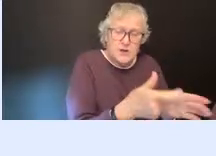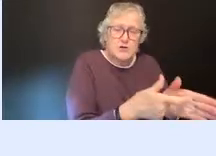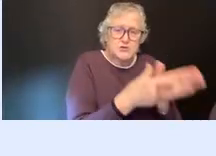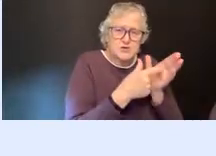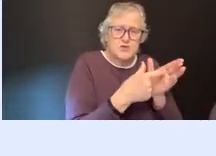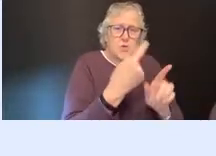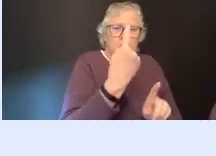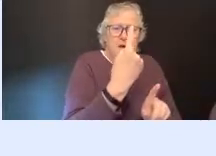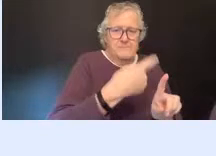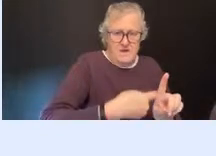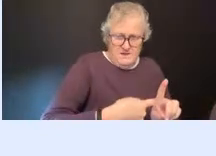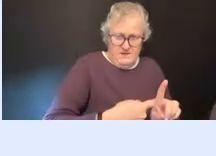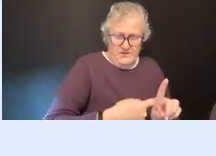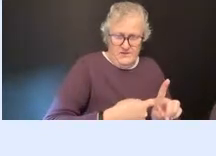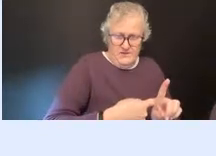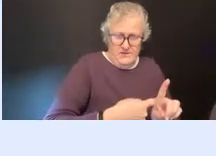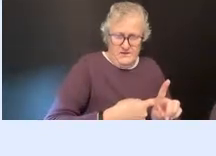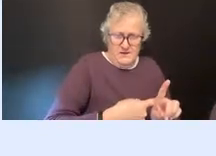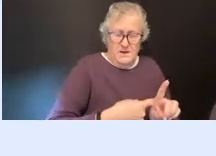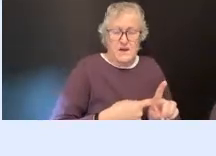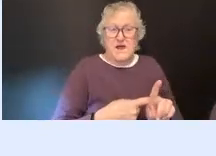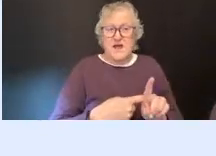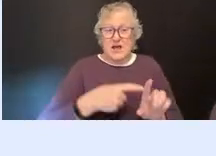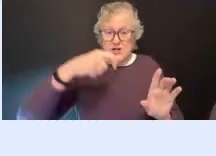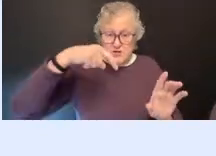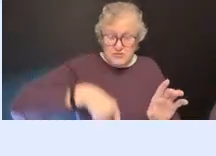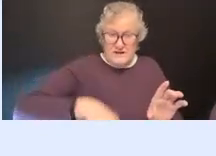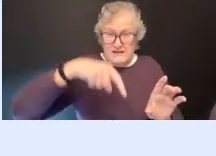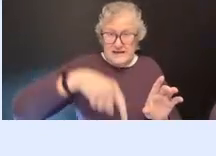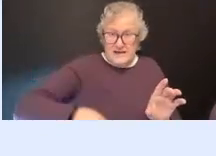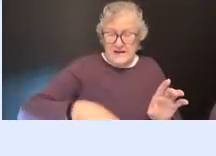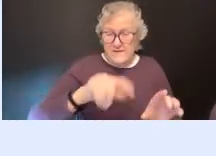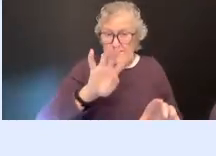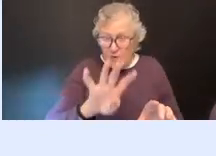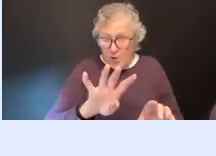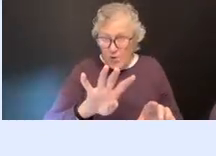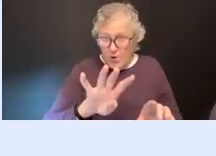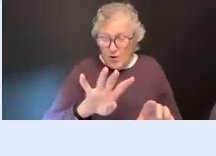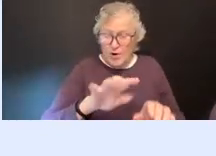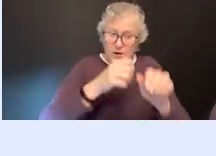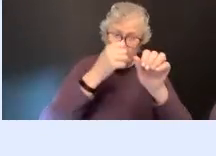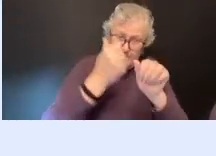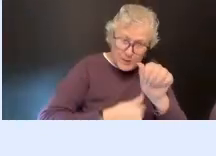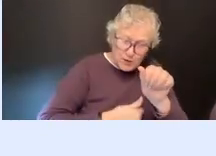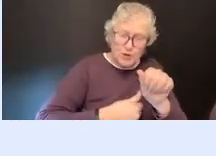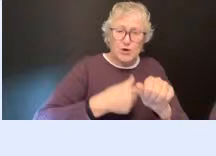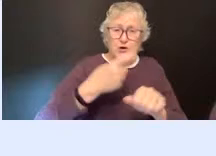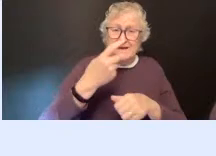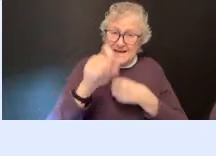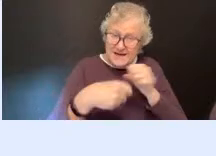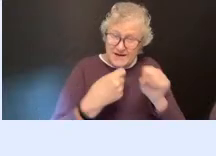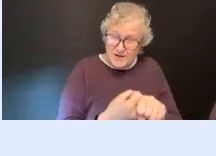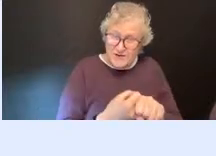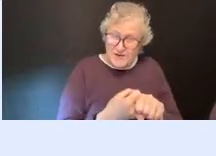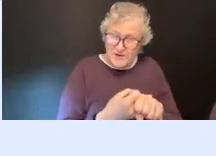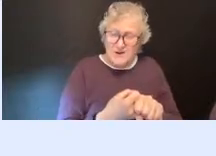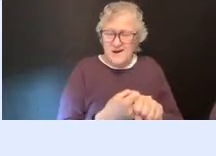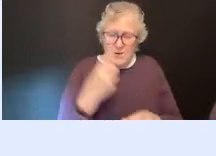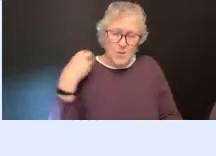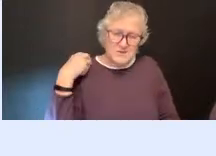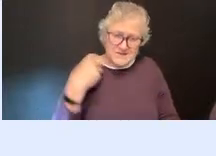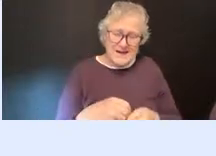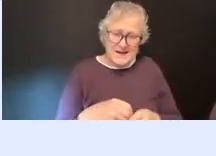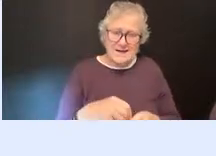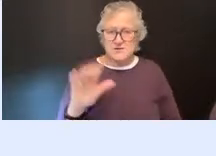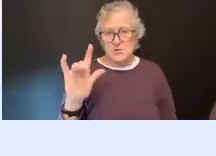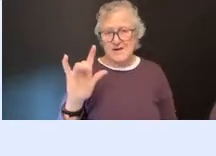window. Drilling 4 shafts per year will take 25 years. The IBR supplemental EIS says, quote,